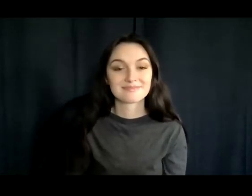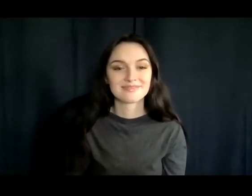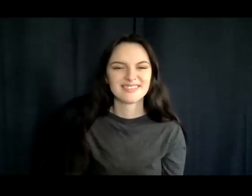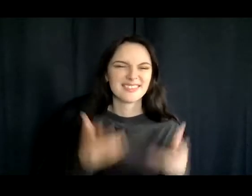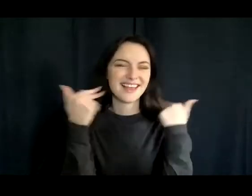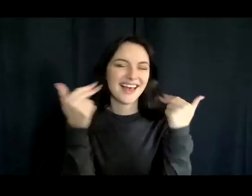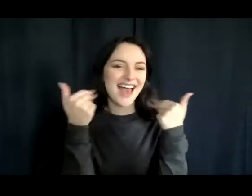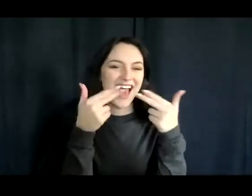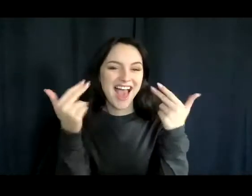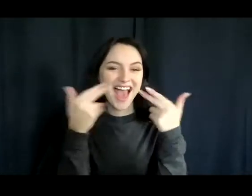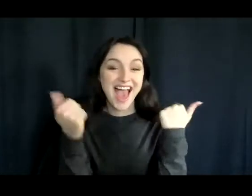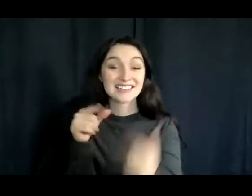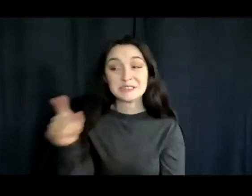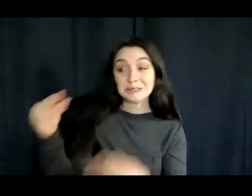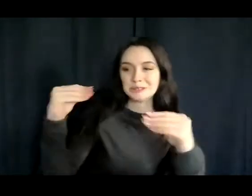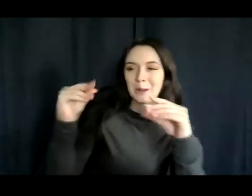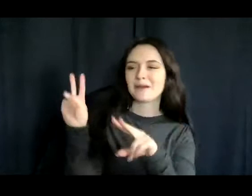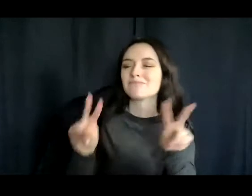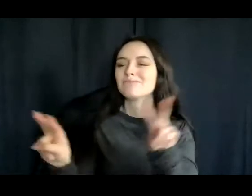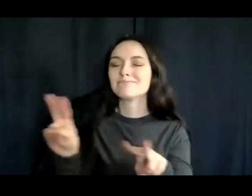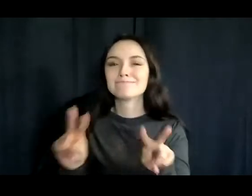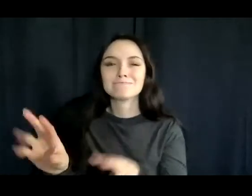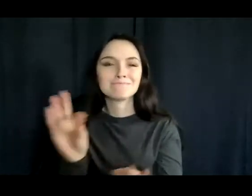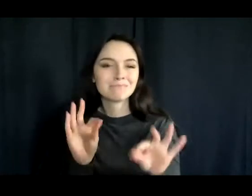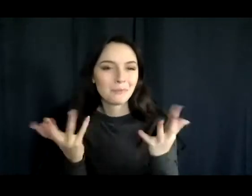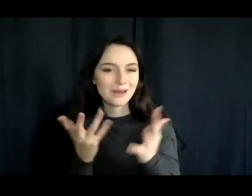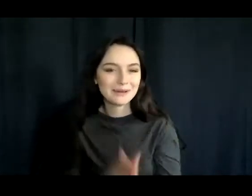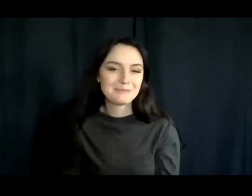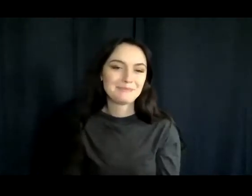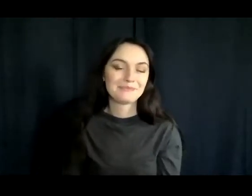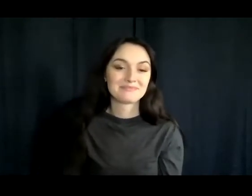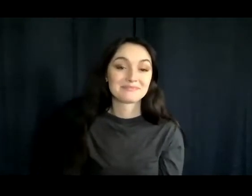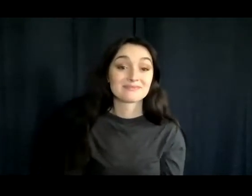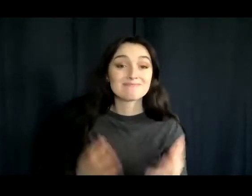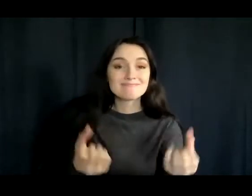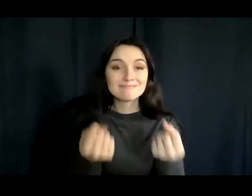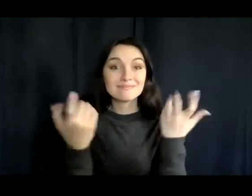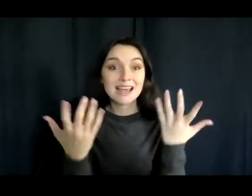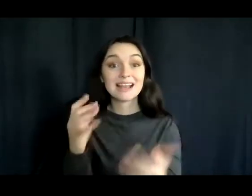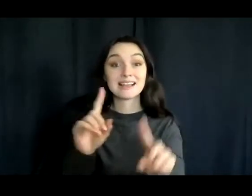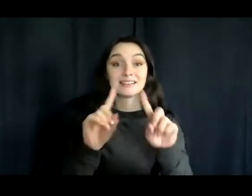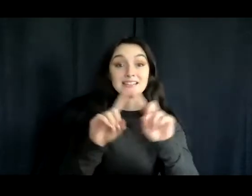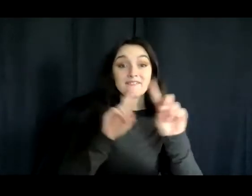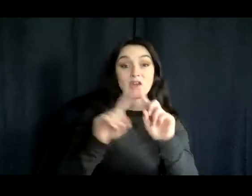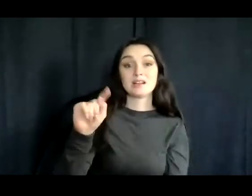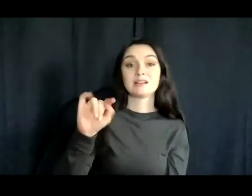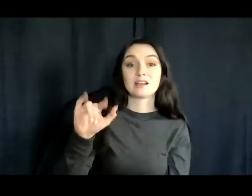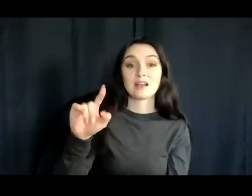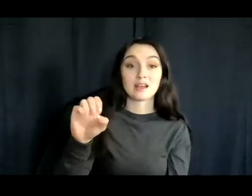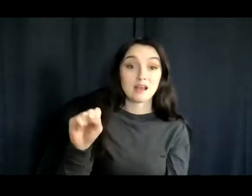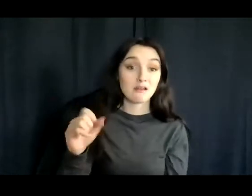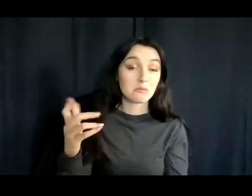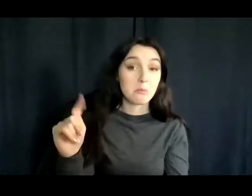Eco Chick is shopping. I did get here early. Lots of tile, you know, for your bathroom